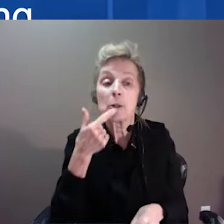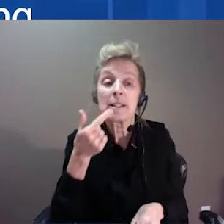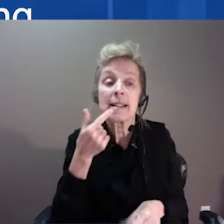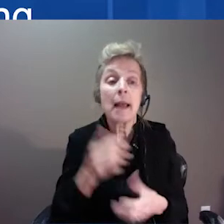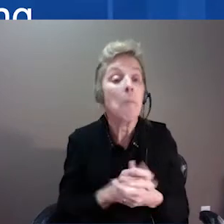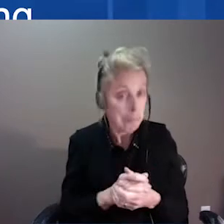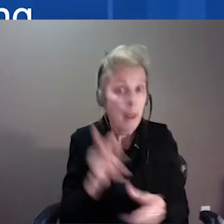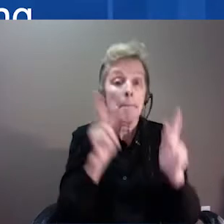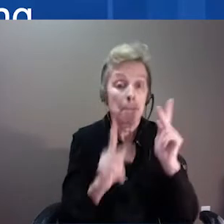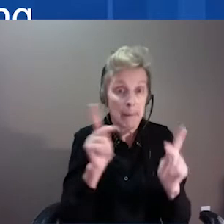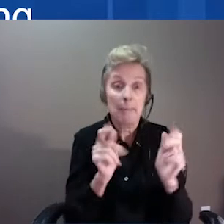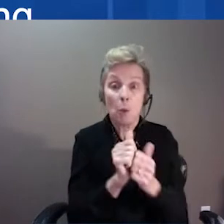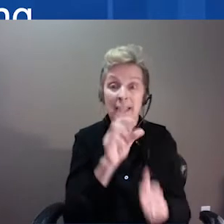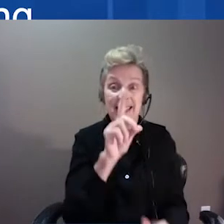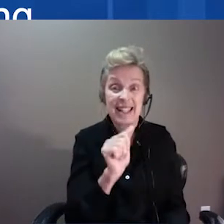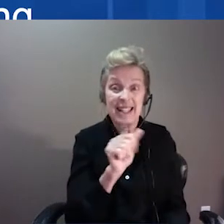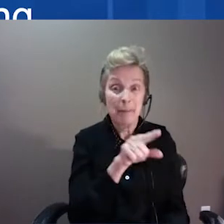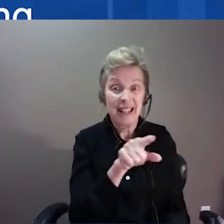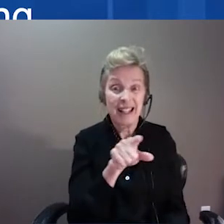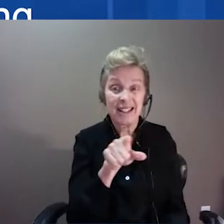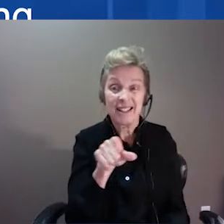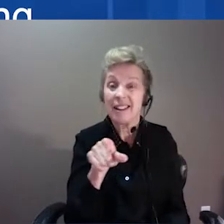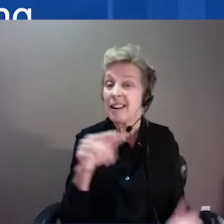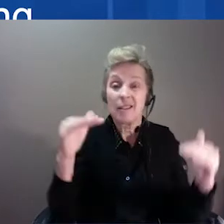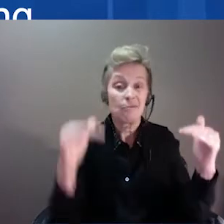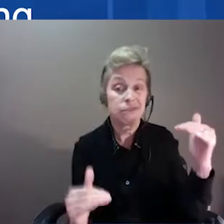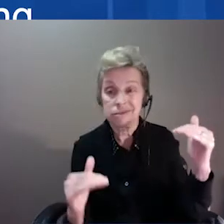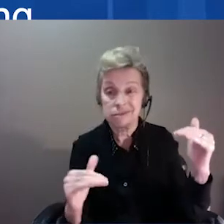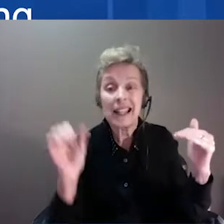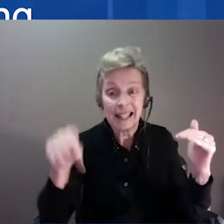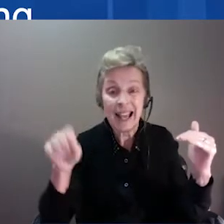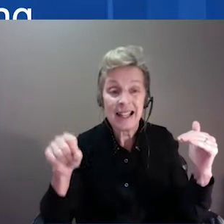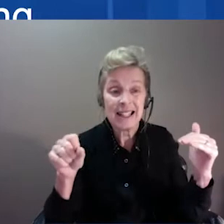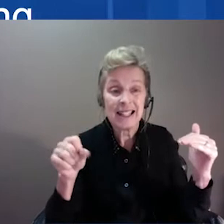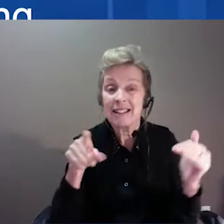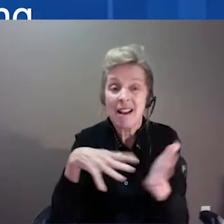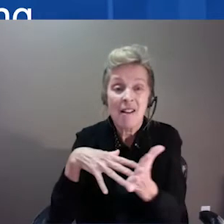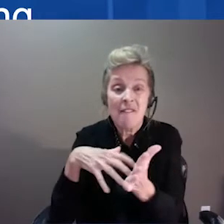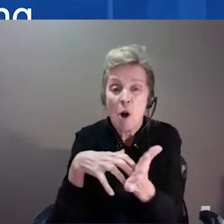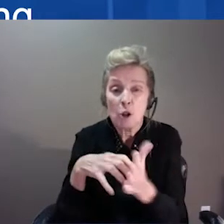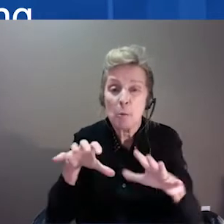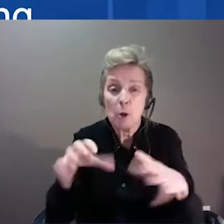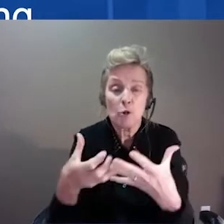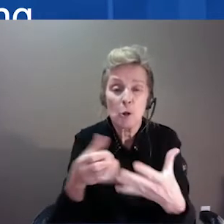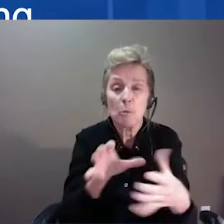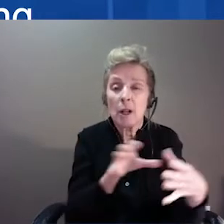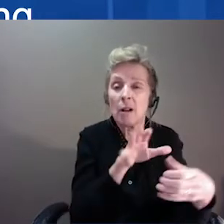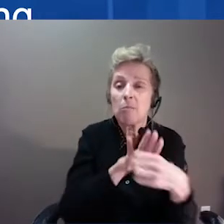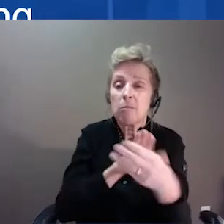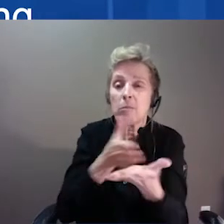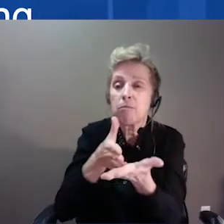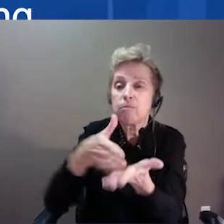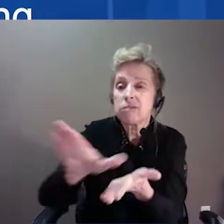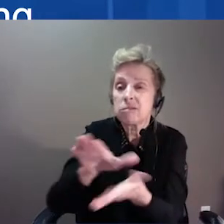with disabilities are uniquely disadvantaged as a particular vulnerable group and will be disproportionately impacted by these kinds of